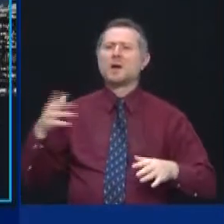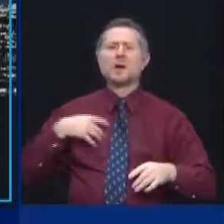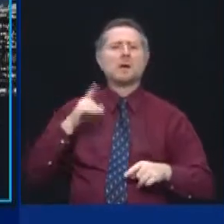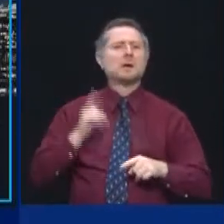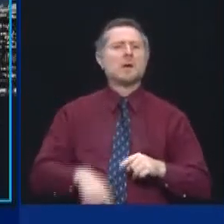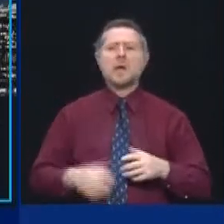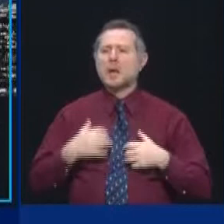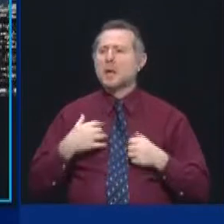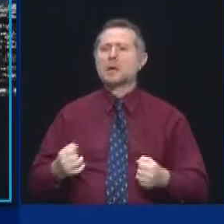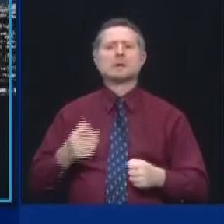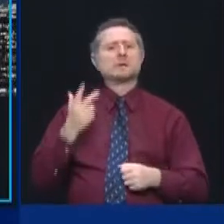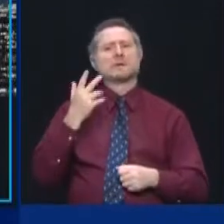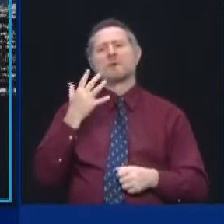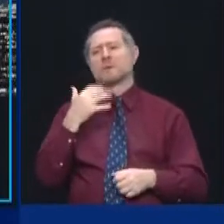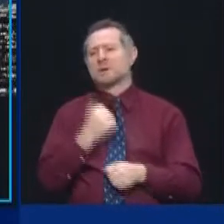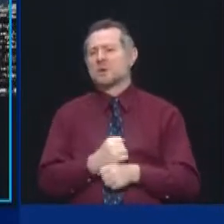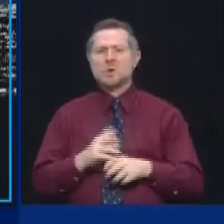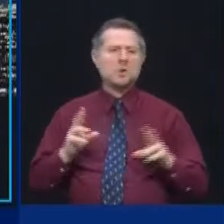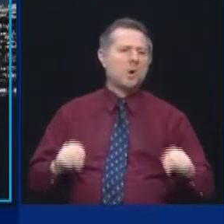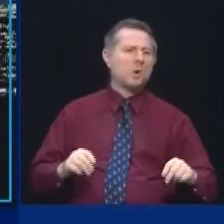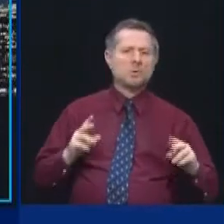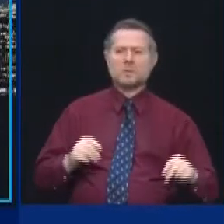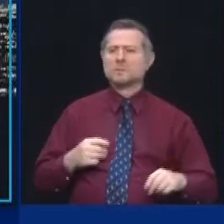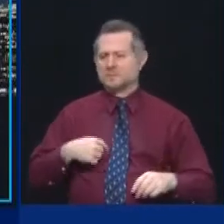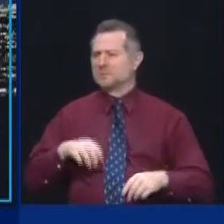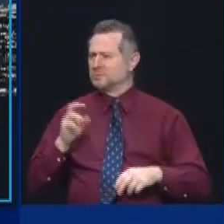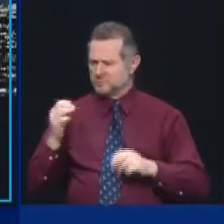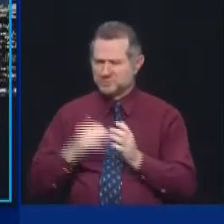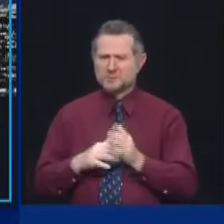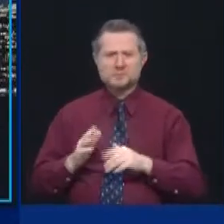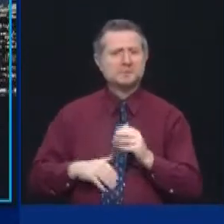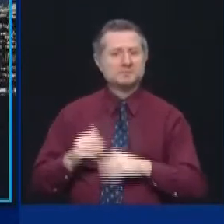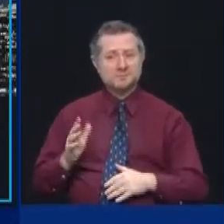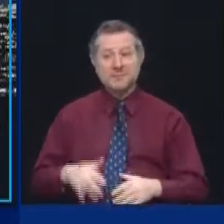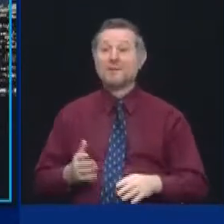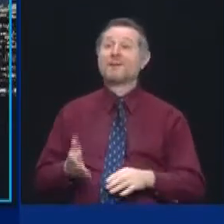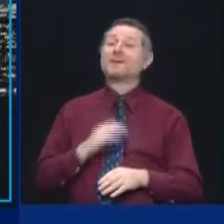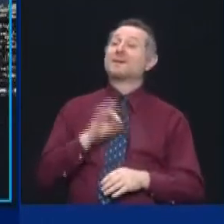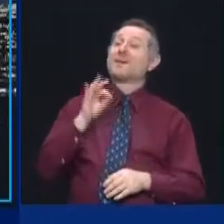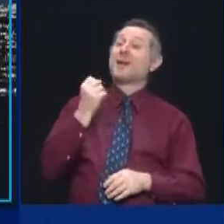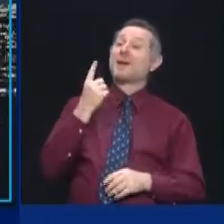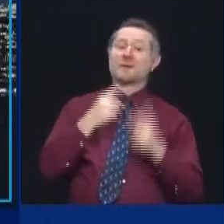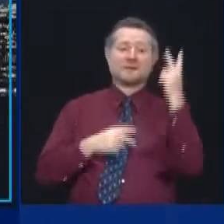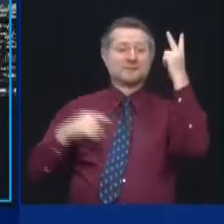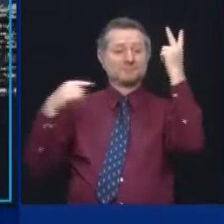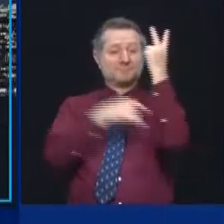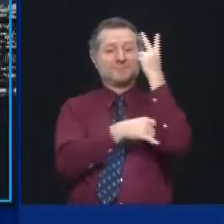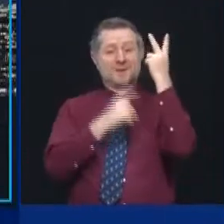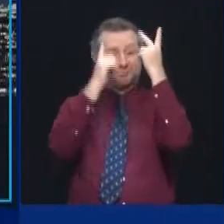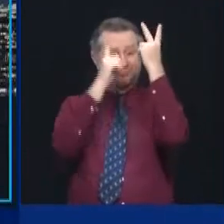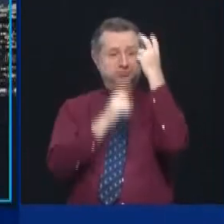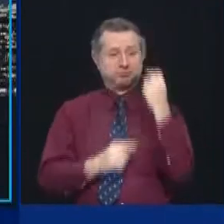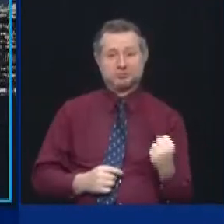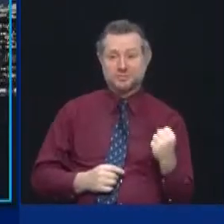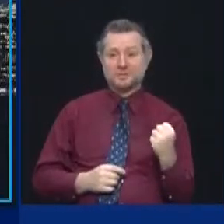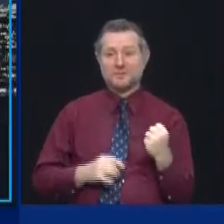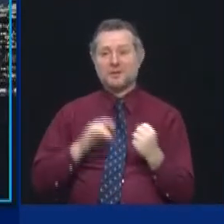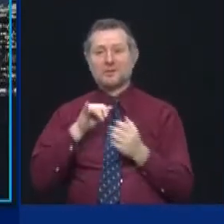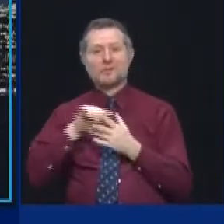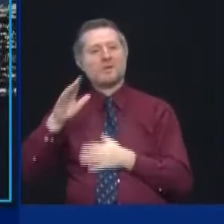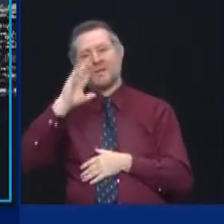Javits was at the heart of what happened over the past year. We came here at the very